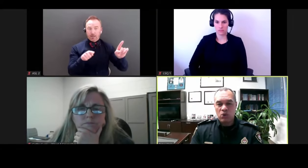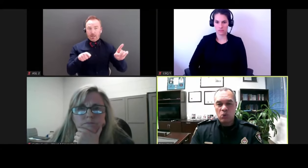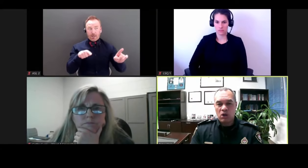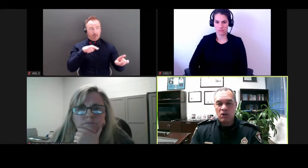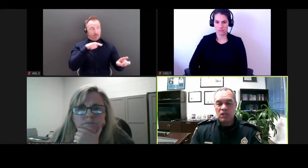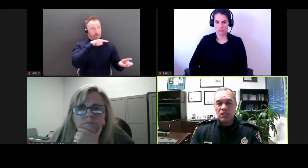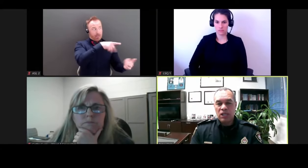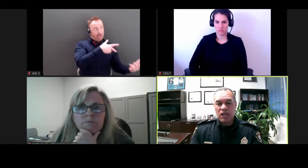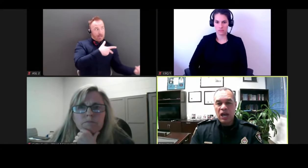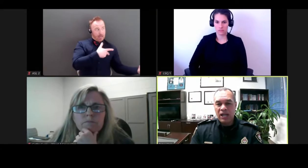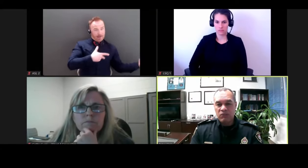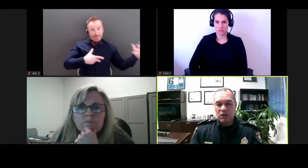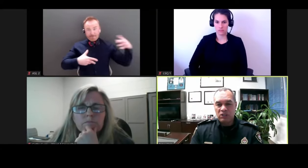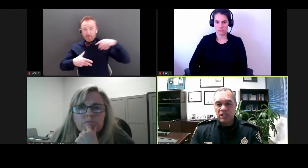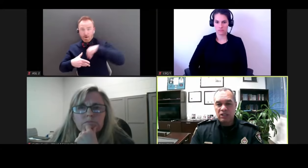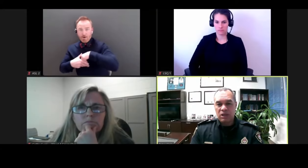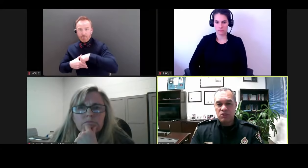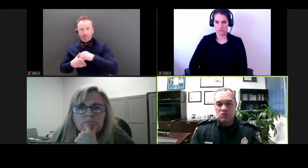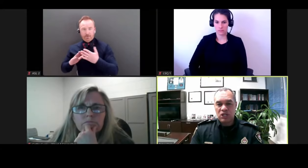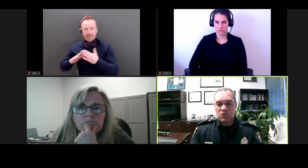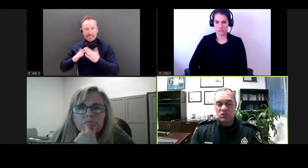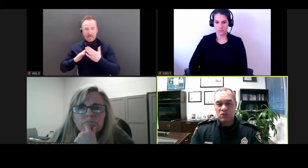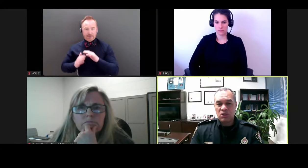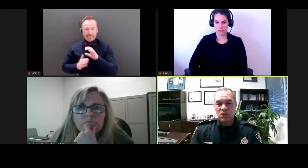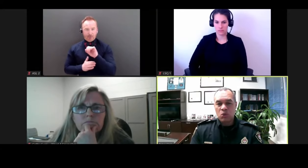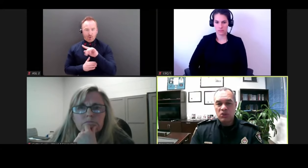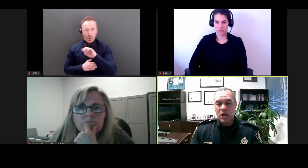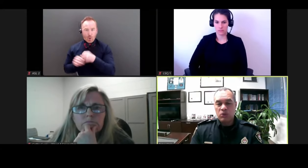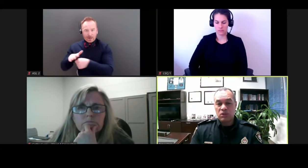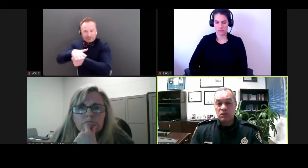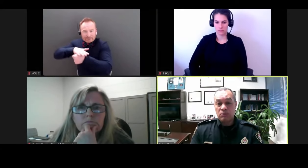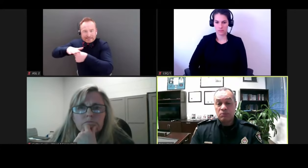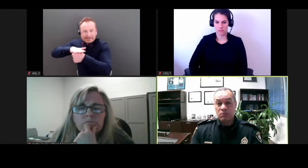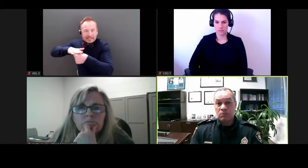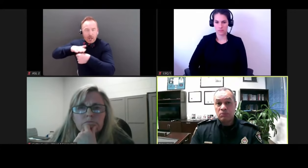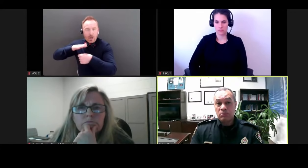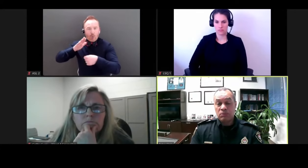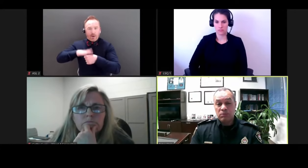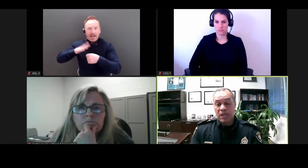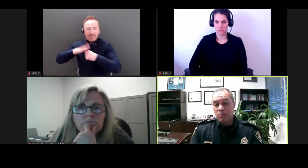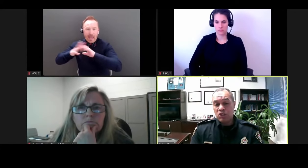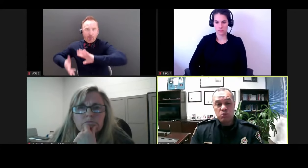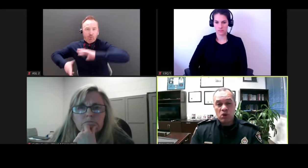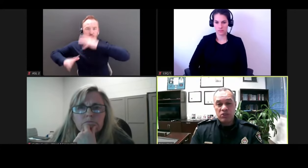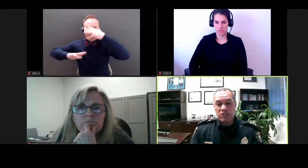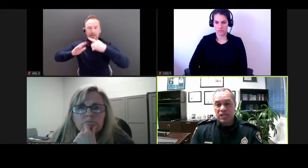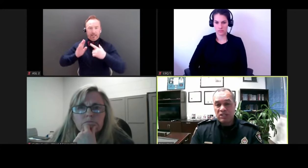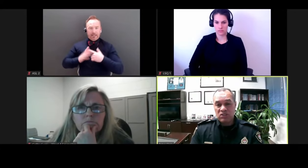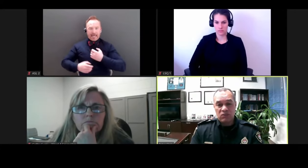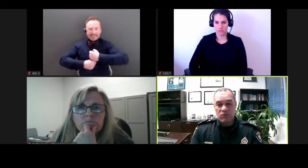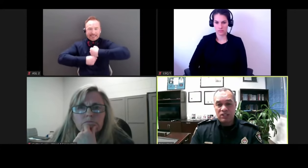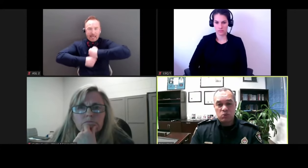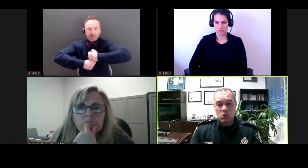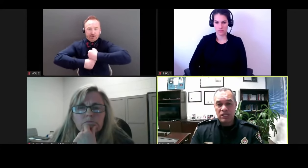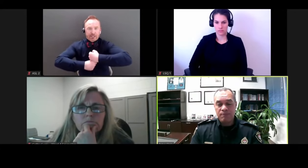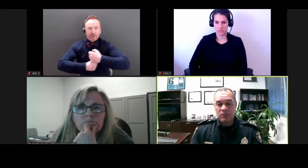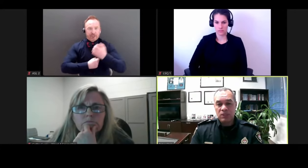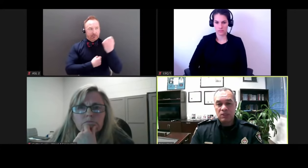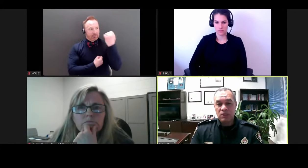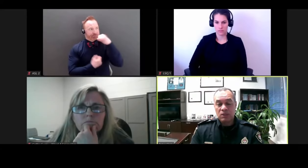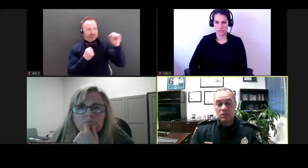downtown core in a highly volatile demonstration without any much more than days in advance